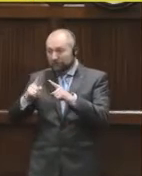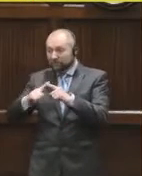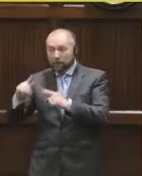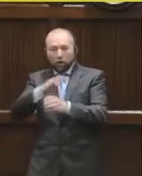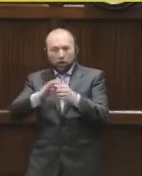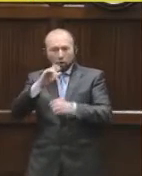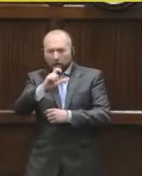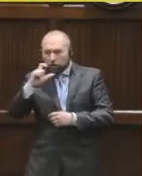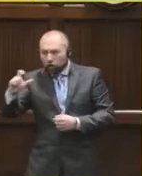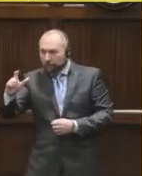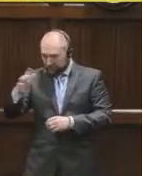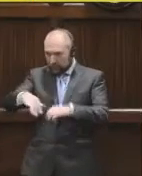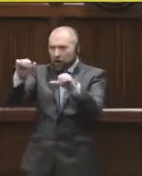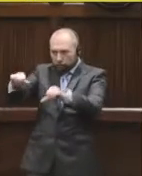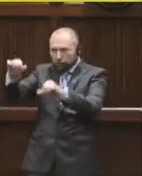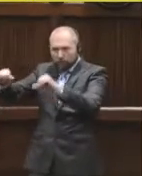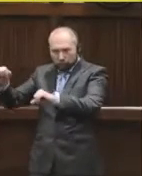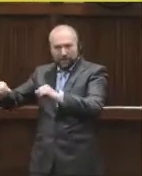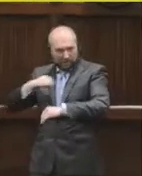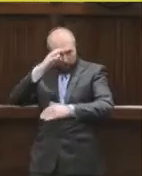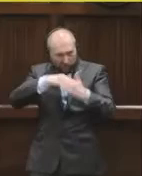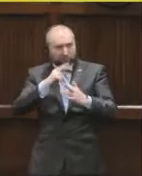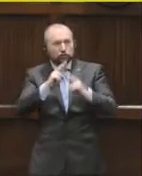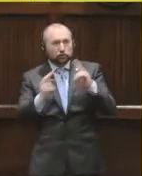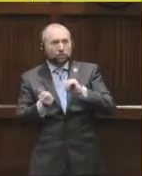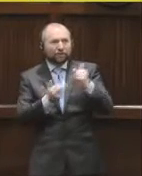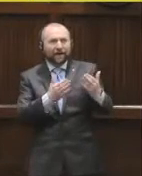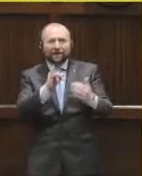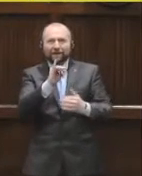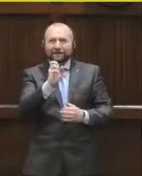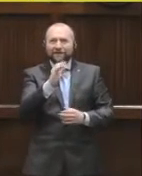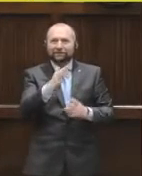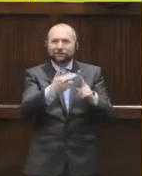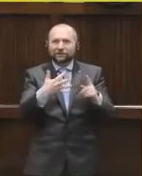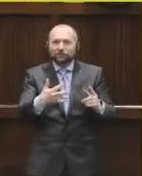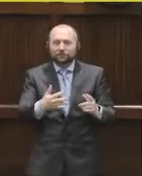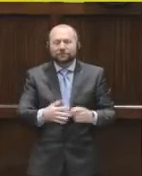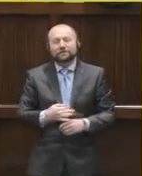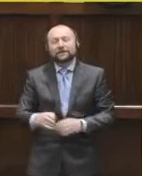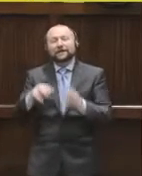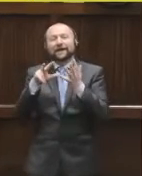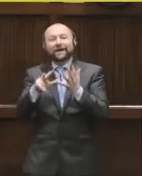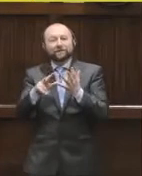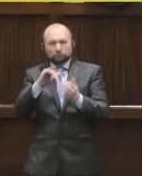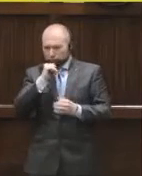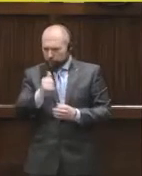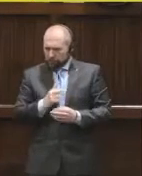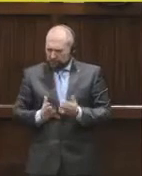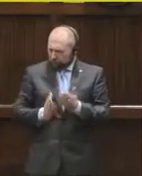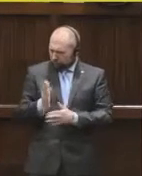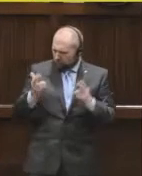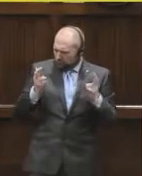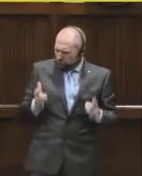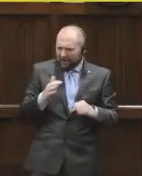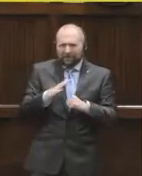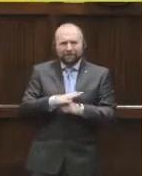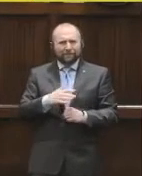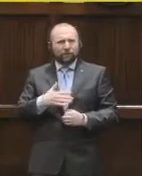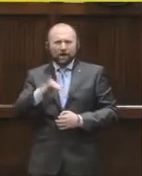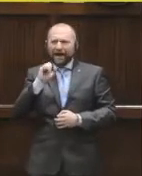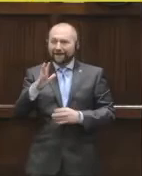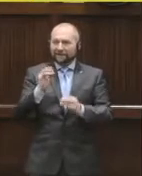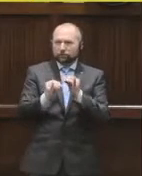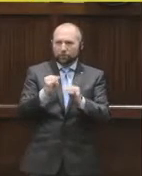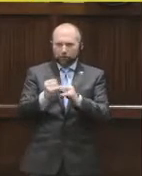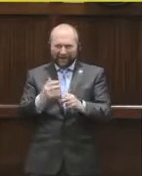authorities. 8, there is no automatic right for deaf people to have an ISL interpreter in the justice system. 9, no deaf child can